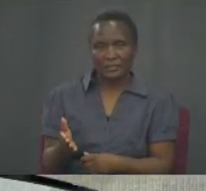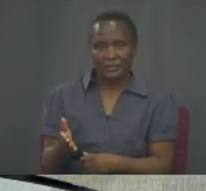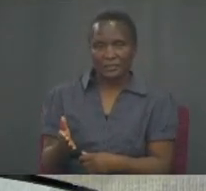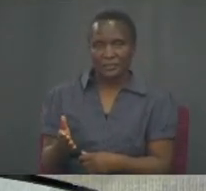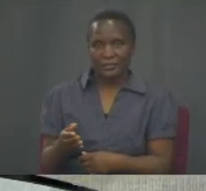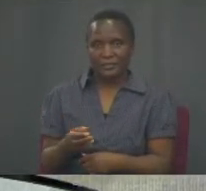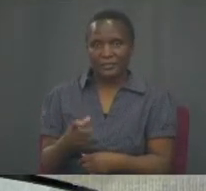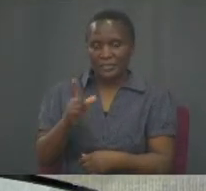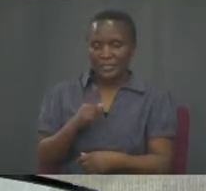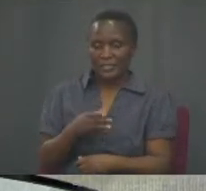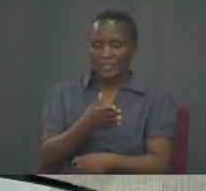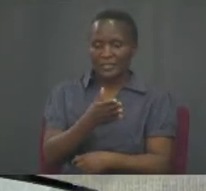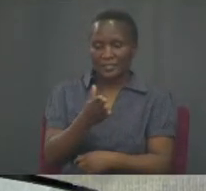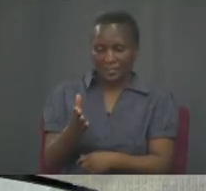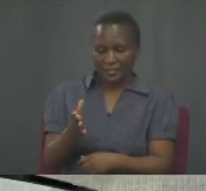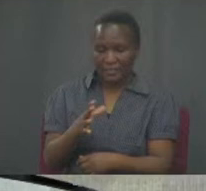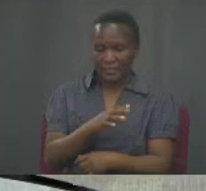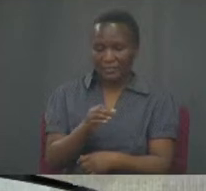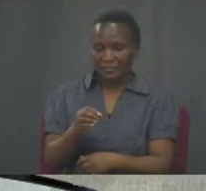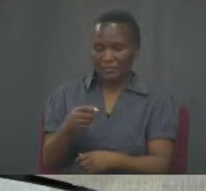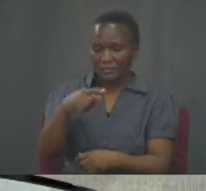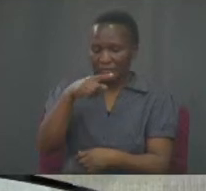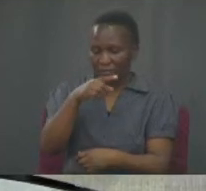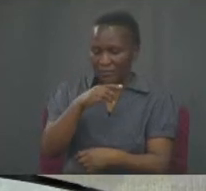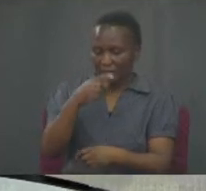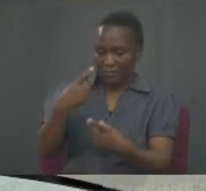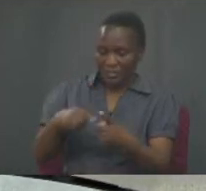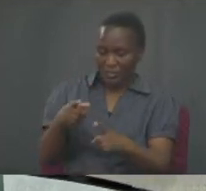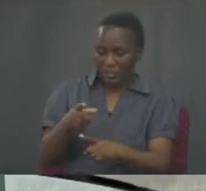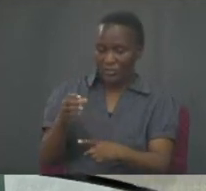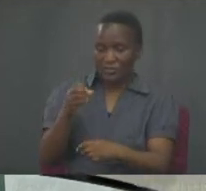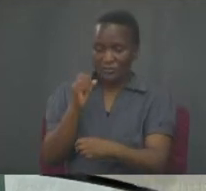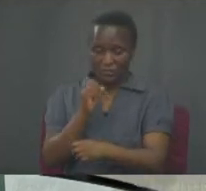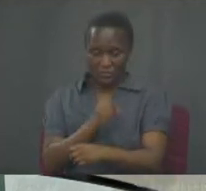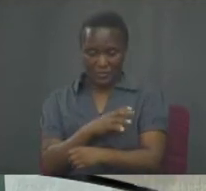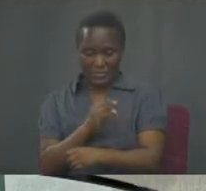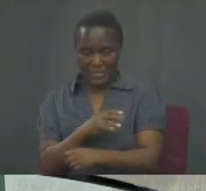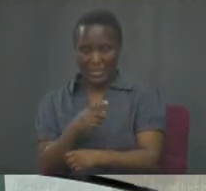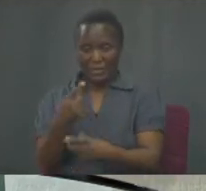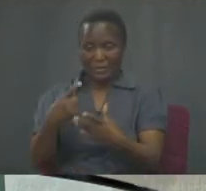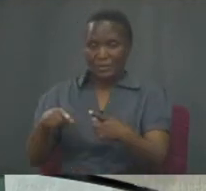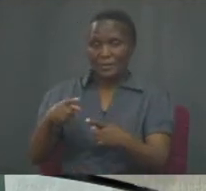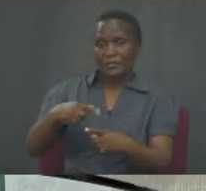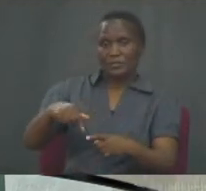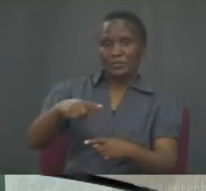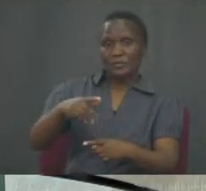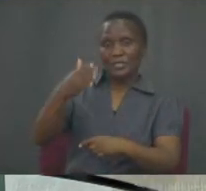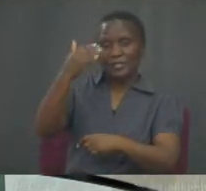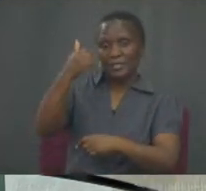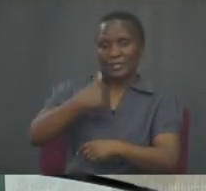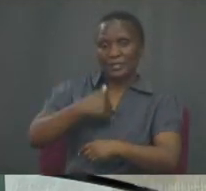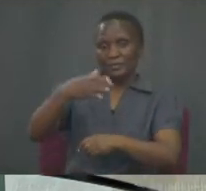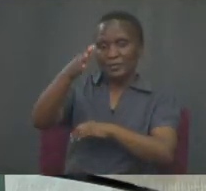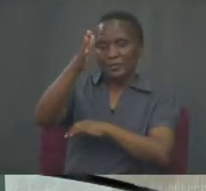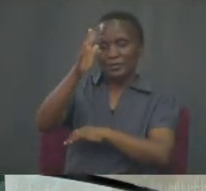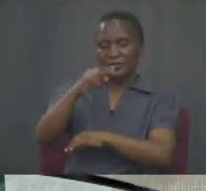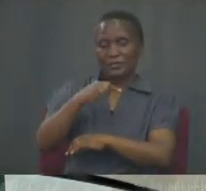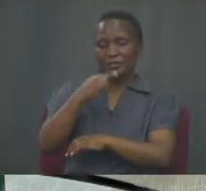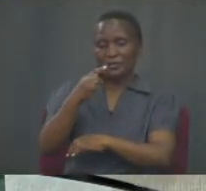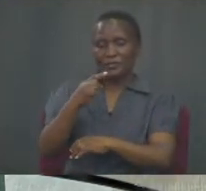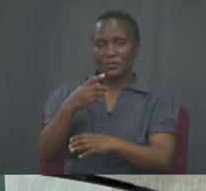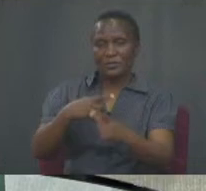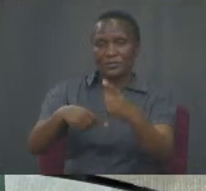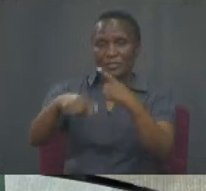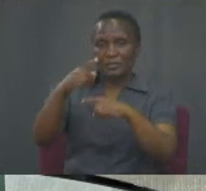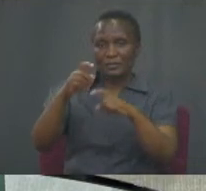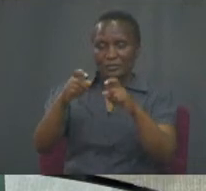But God has power over your iron chariot. Amen. You want to find out what kind of chariots God has? Come with me to the